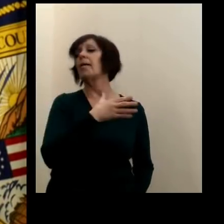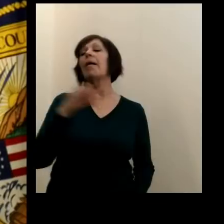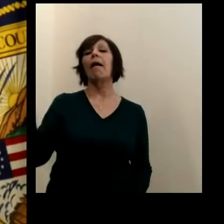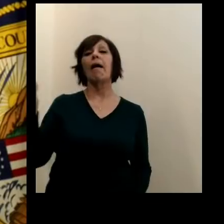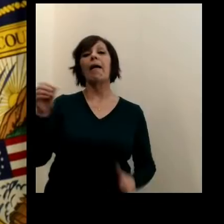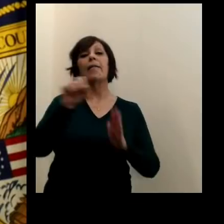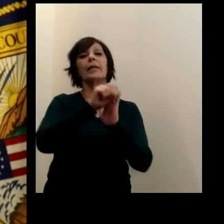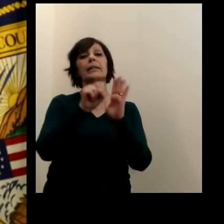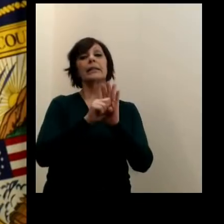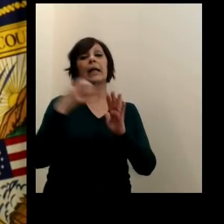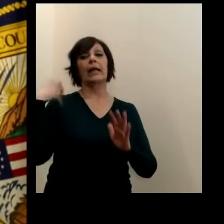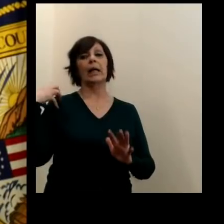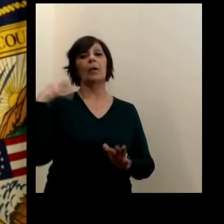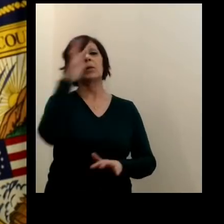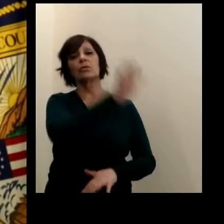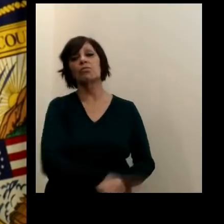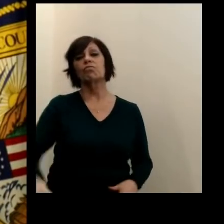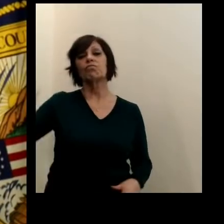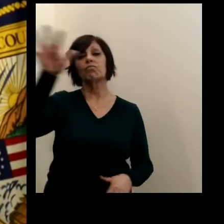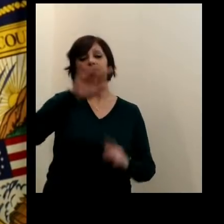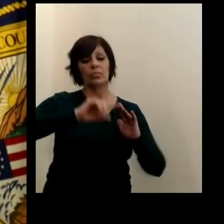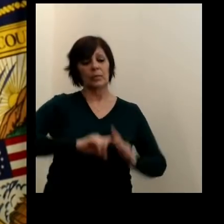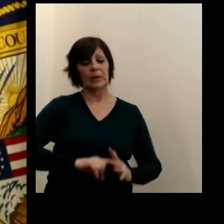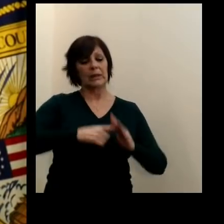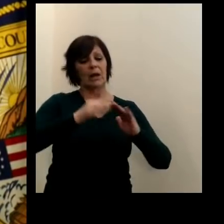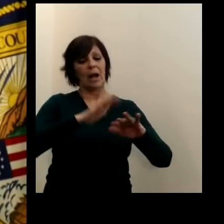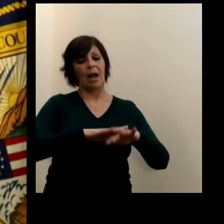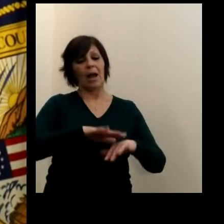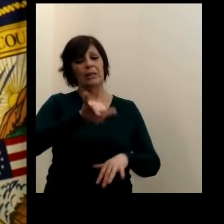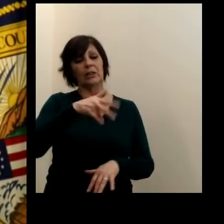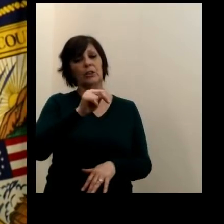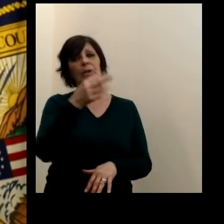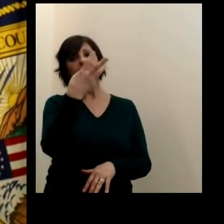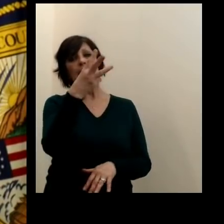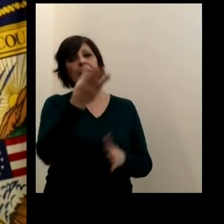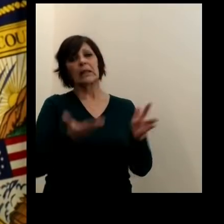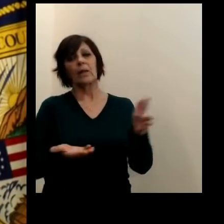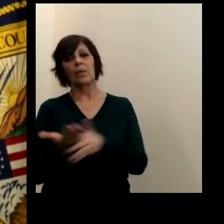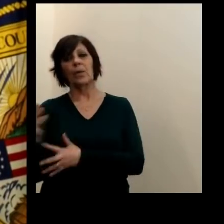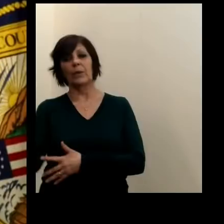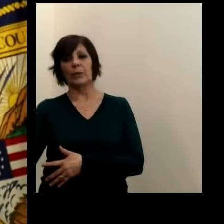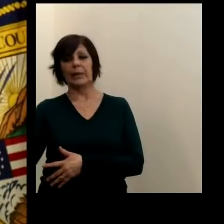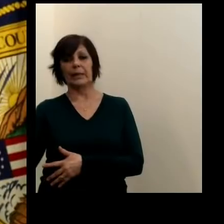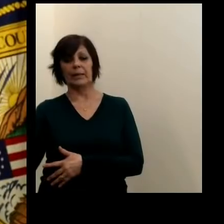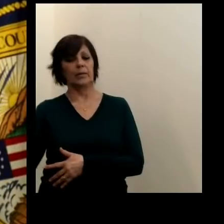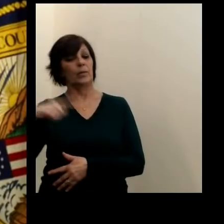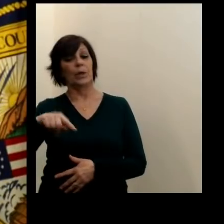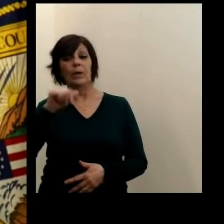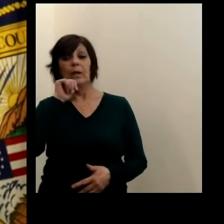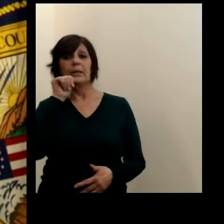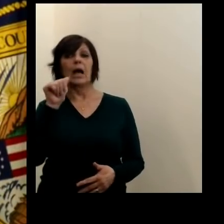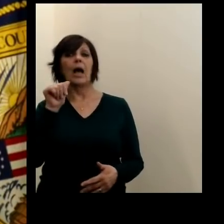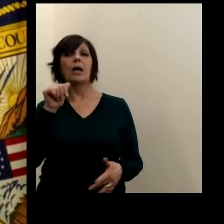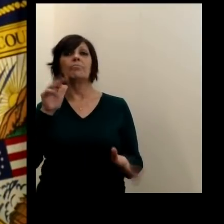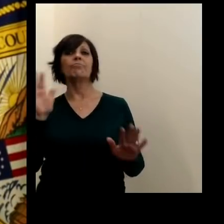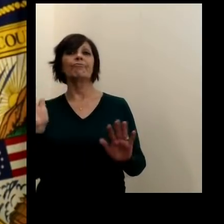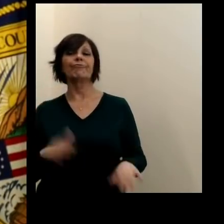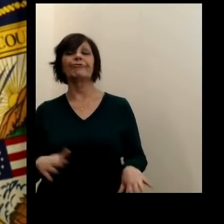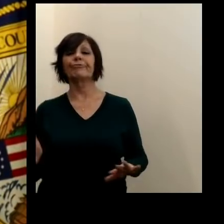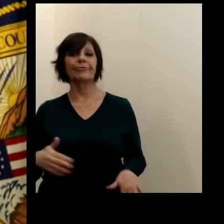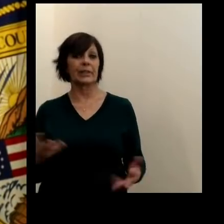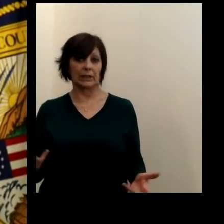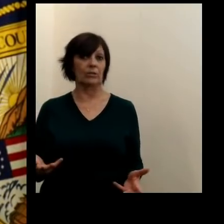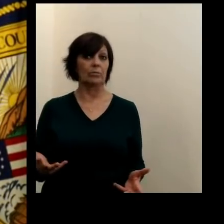state capitals starting the 16th through the 20th. And we are not taking anything for granted here. While we're not a